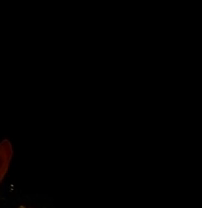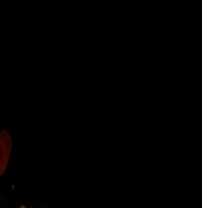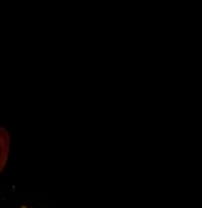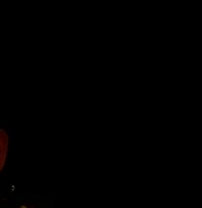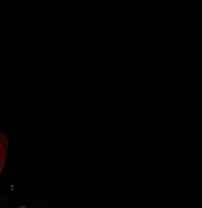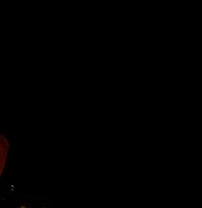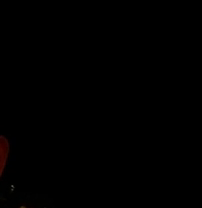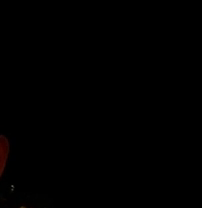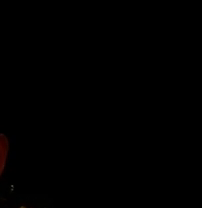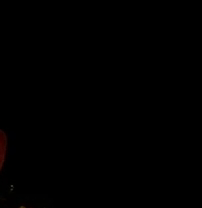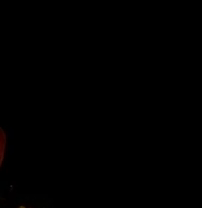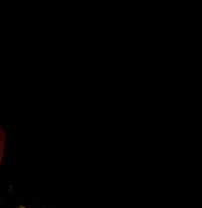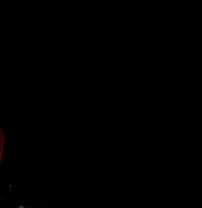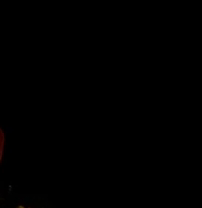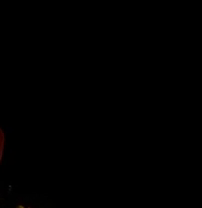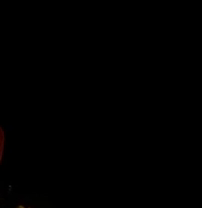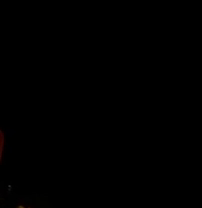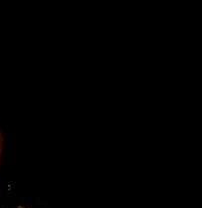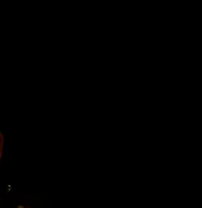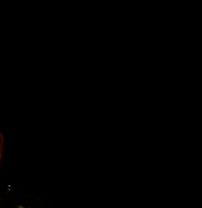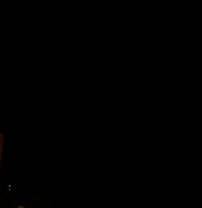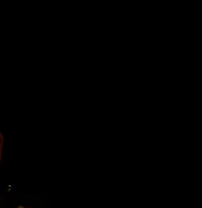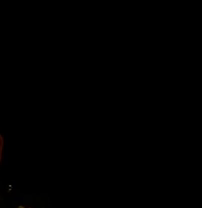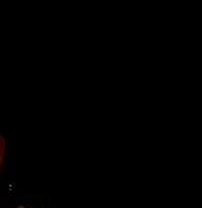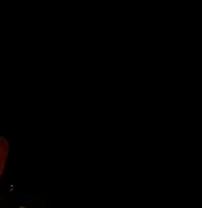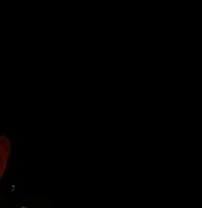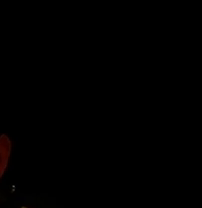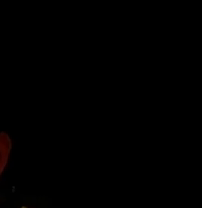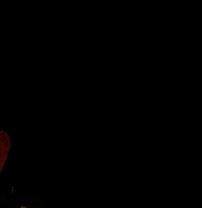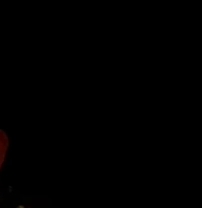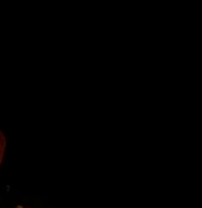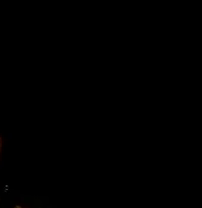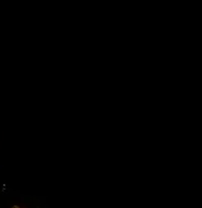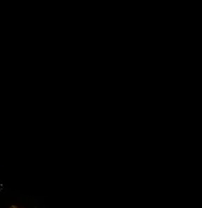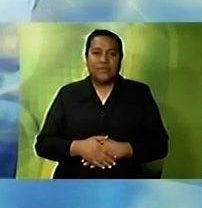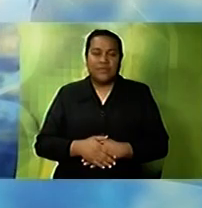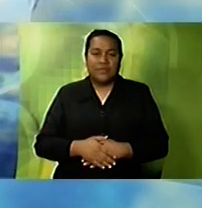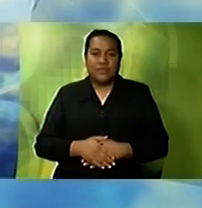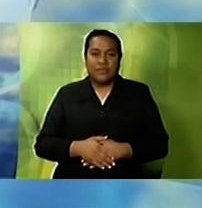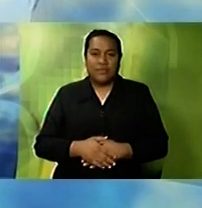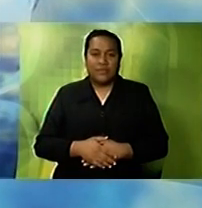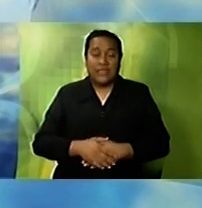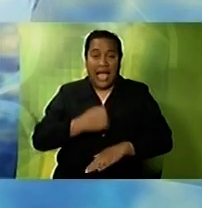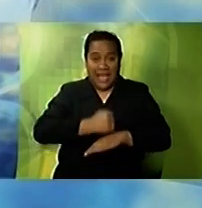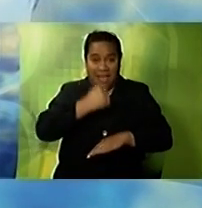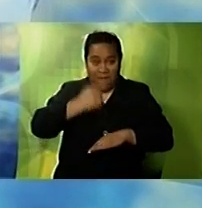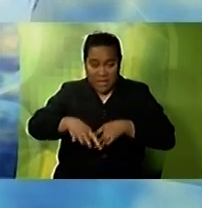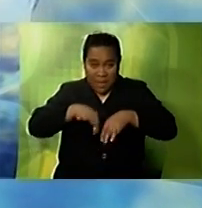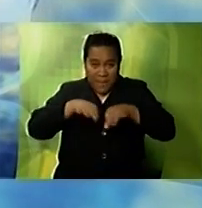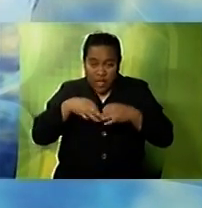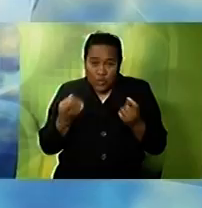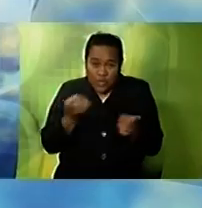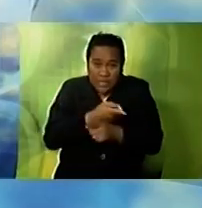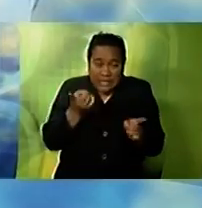of collaboration in such areas as energy and mineral resources recently. Government's plans to implement